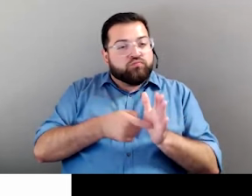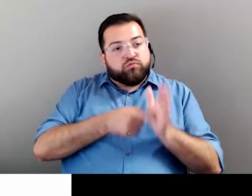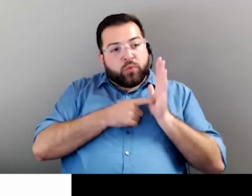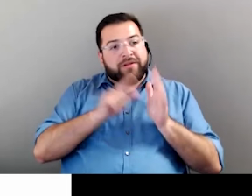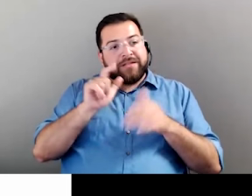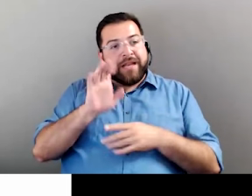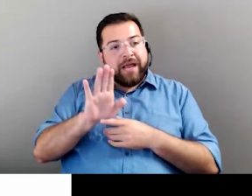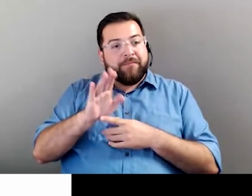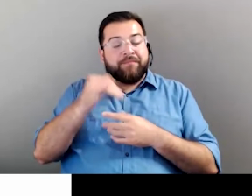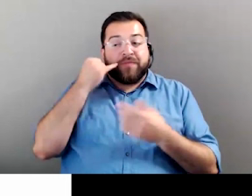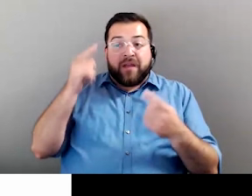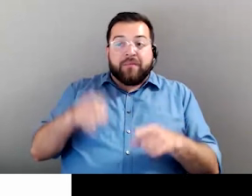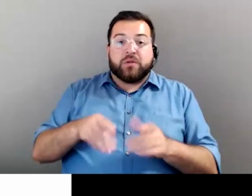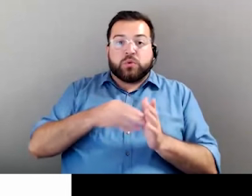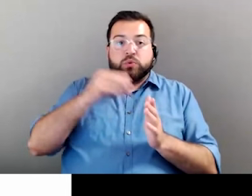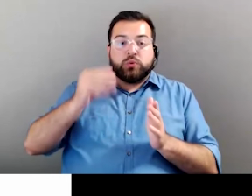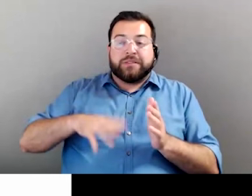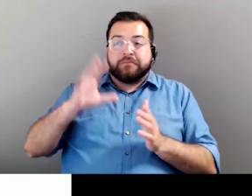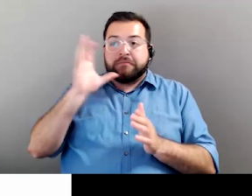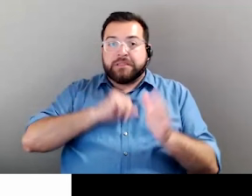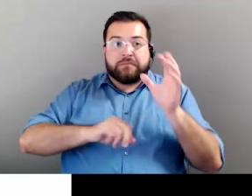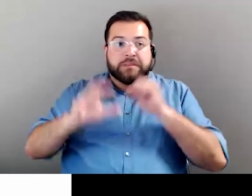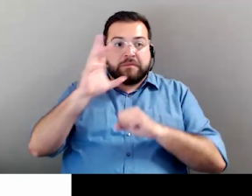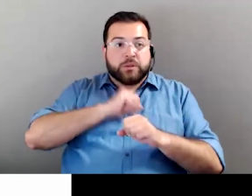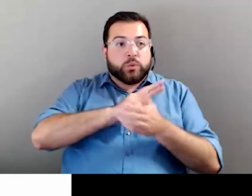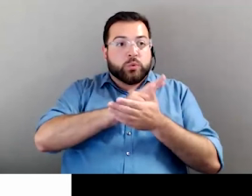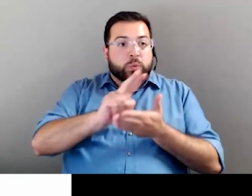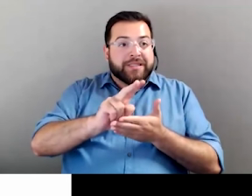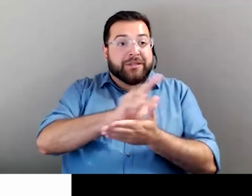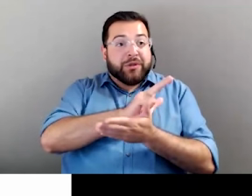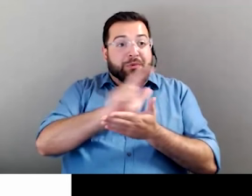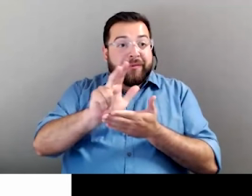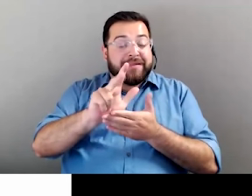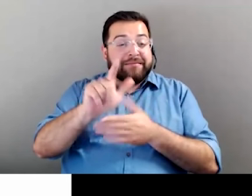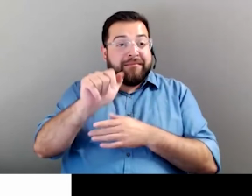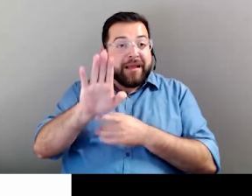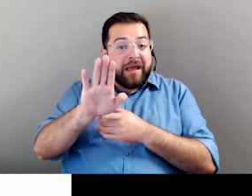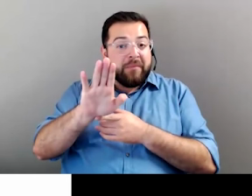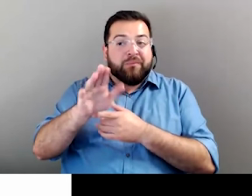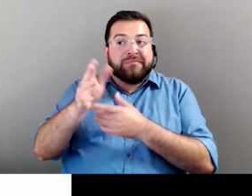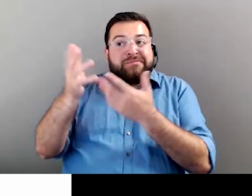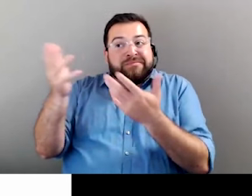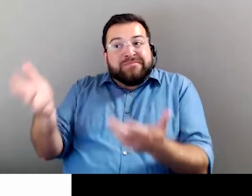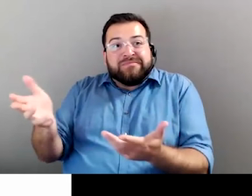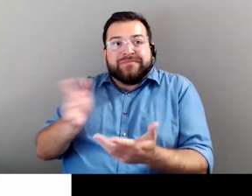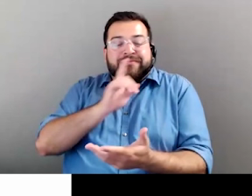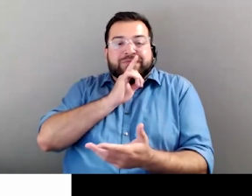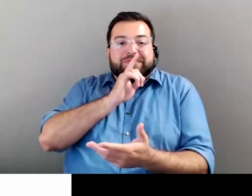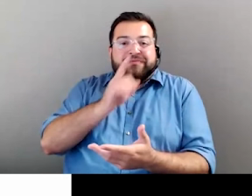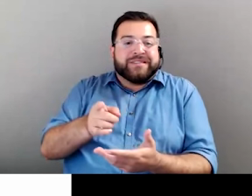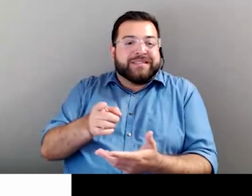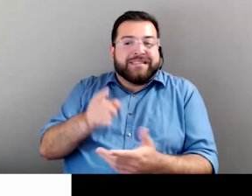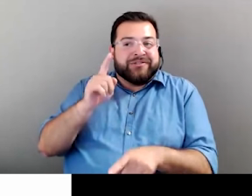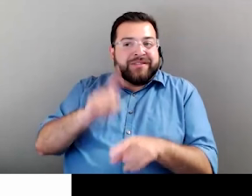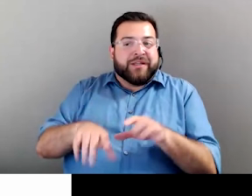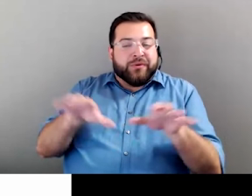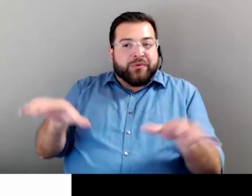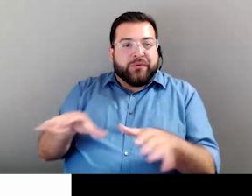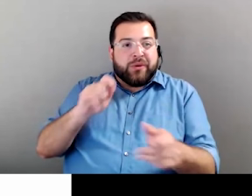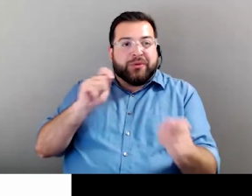miss out on like 2-3 weeks worth of lab, that might, you can't really do alternative assignments for that